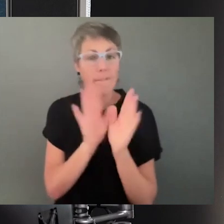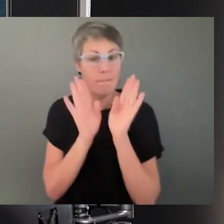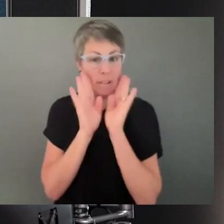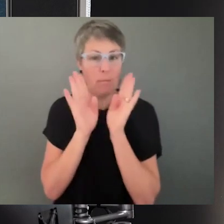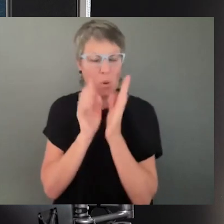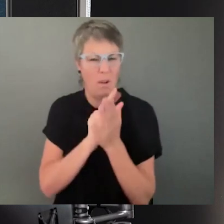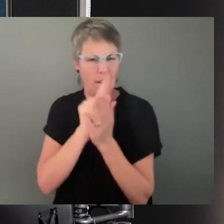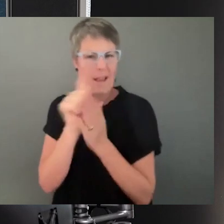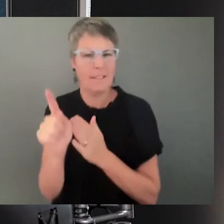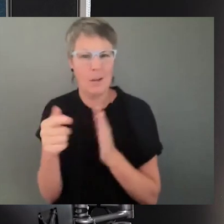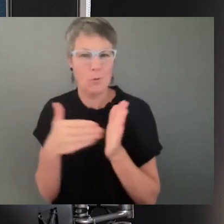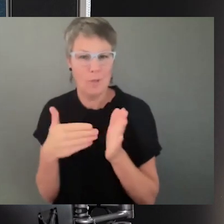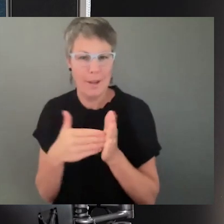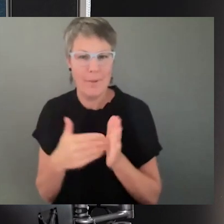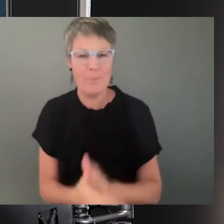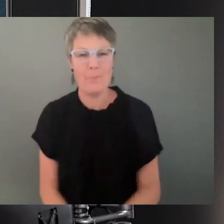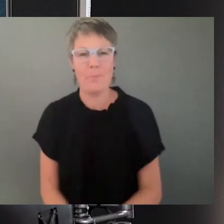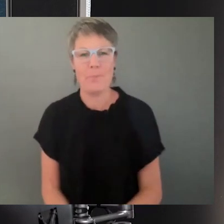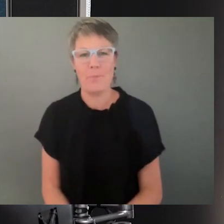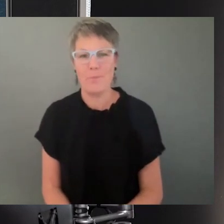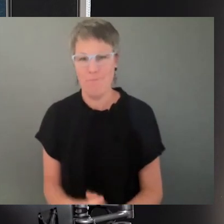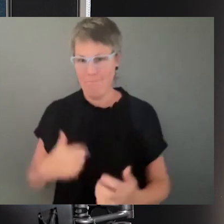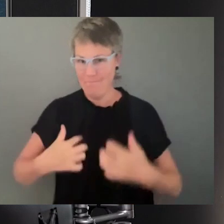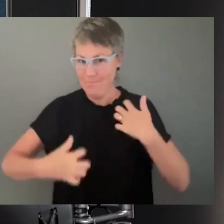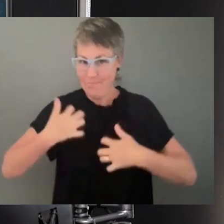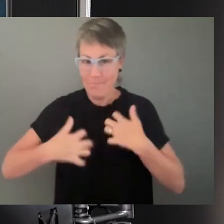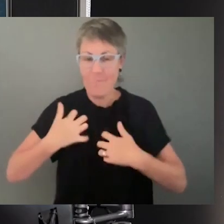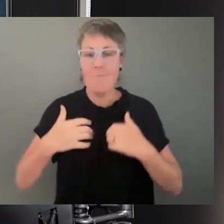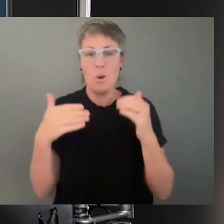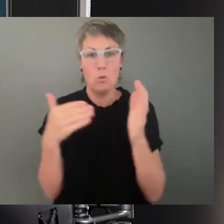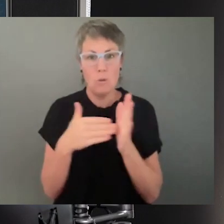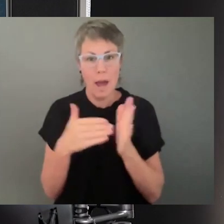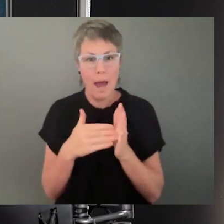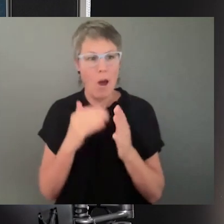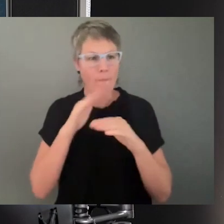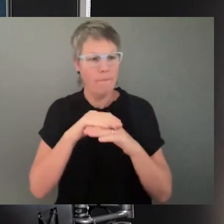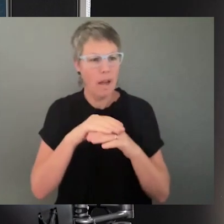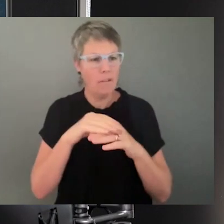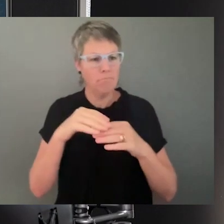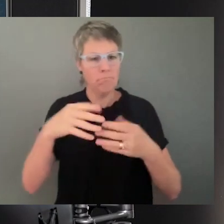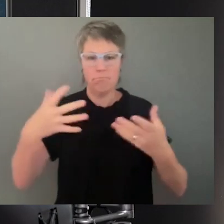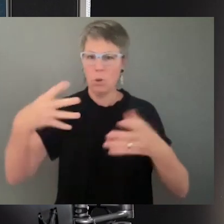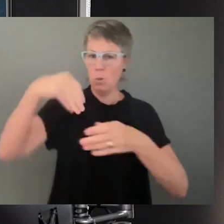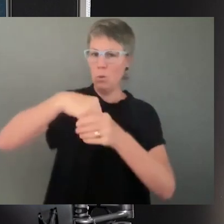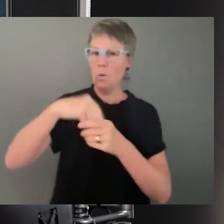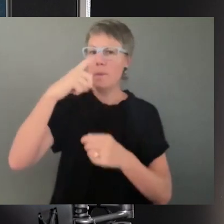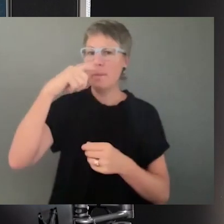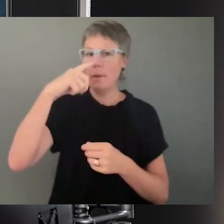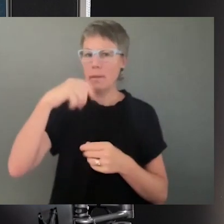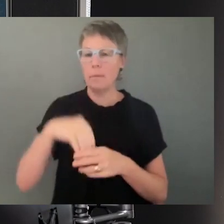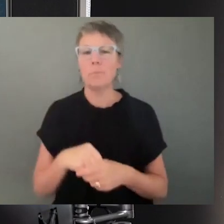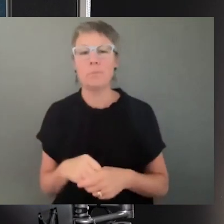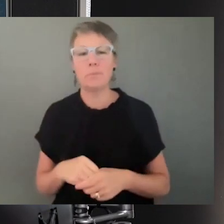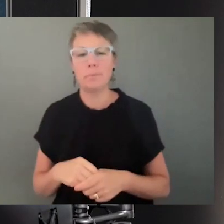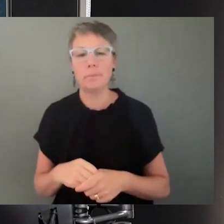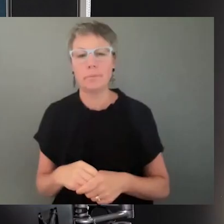Facebook page later today. On the program today, we are tuned into inclusion, and you'll hear from a woman who, in a way,